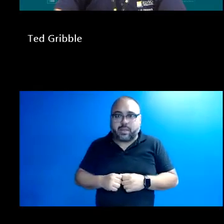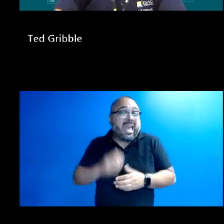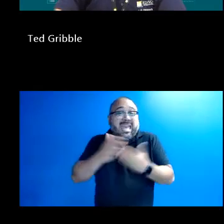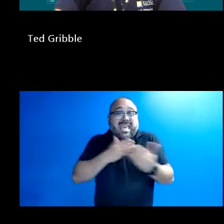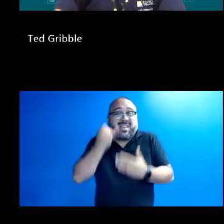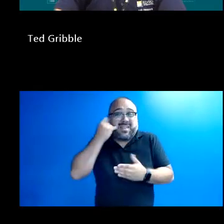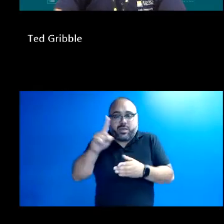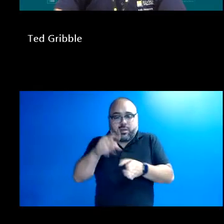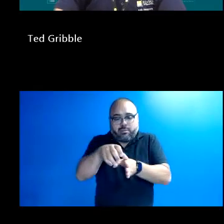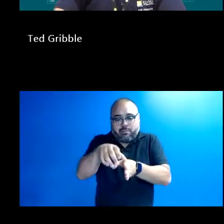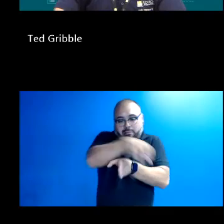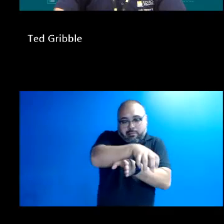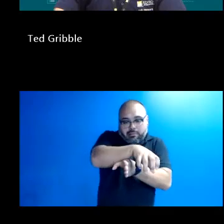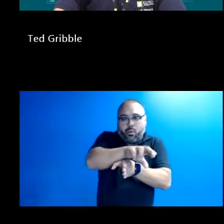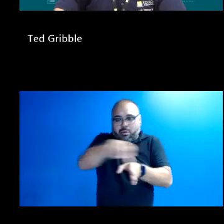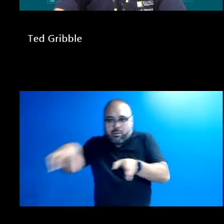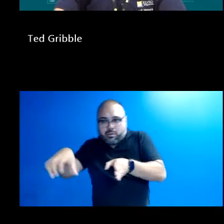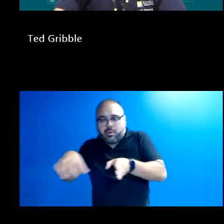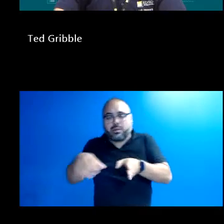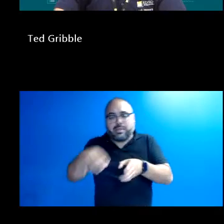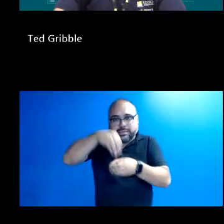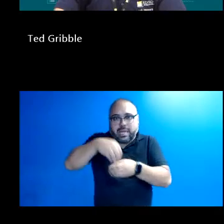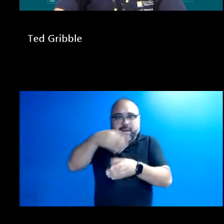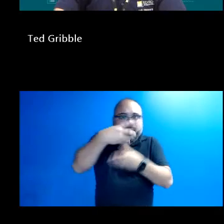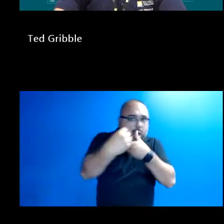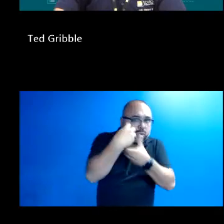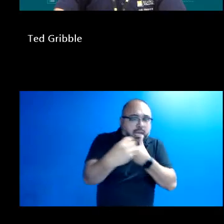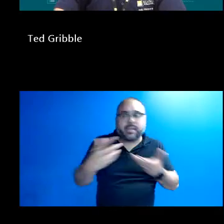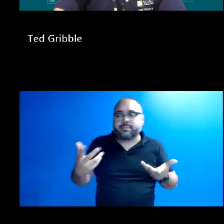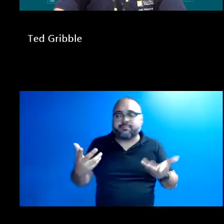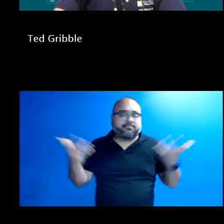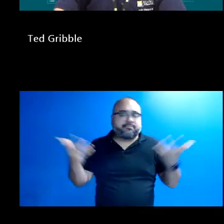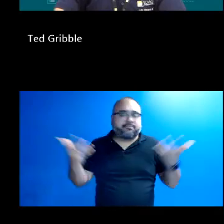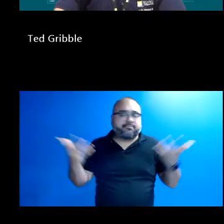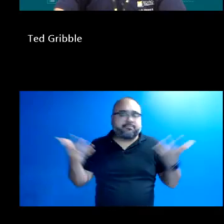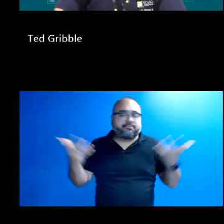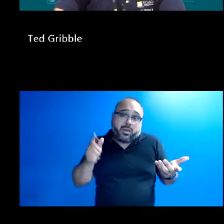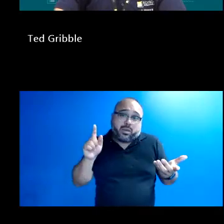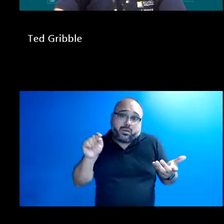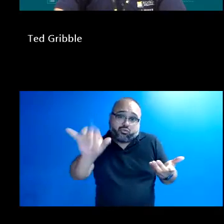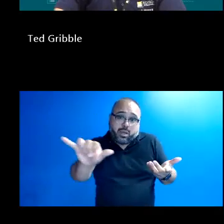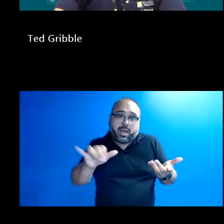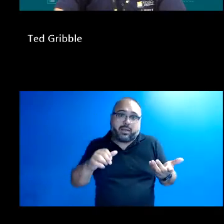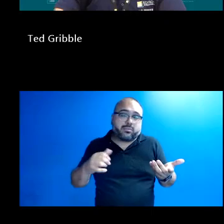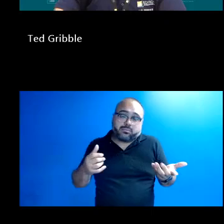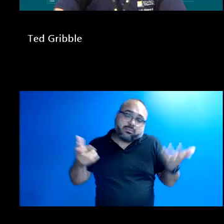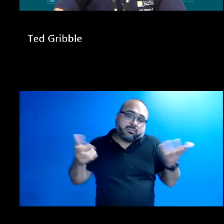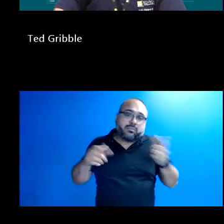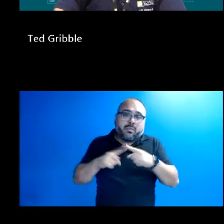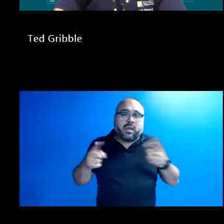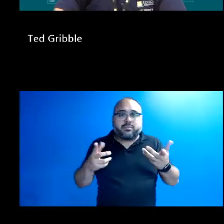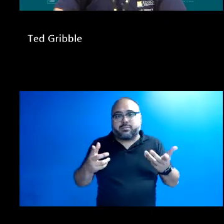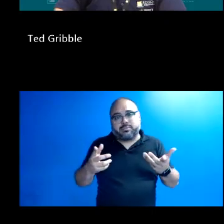outside, or even if they're undergrounded. So we try, and we're sensitive to it, but it's not